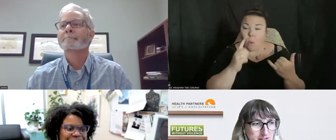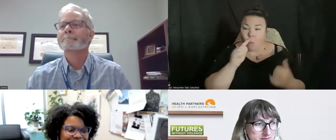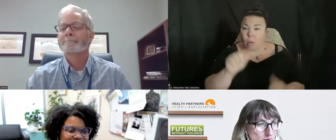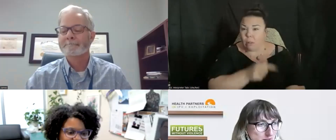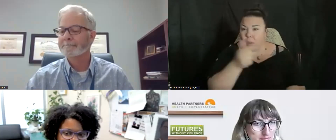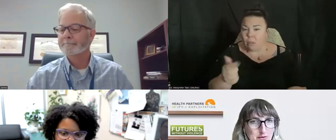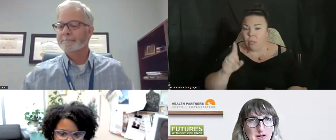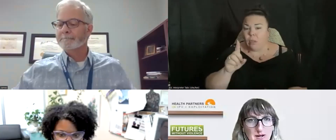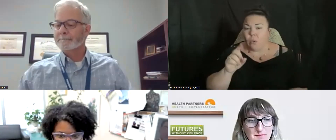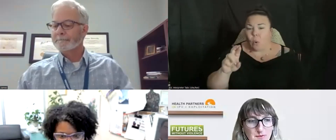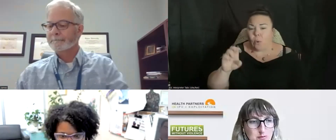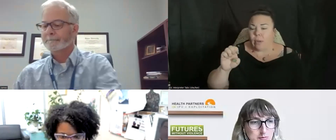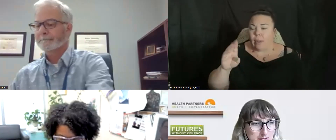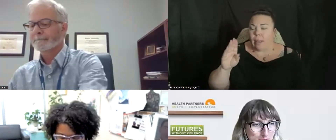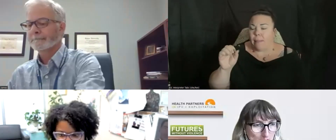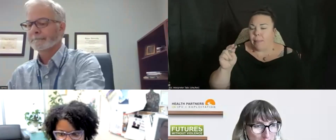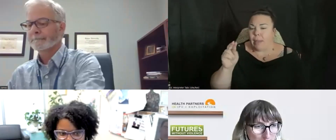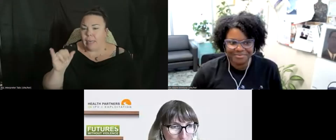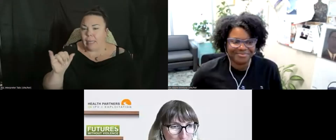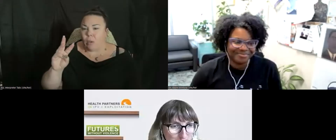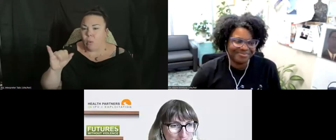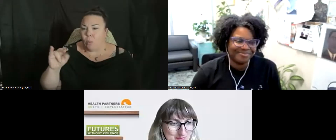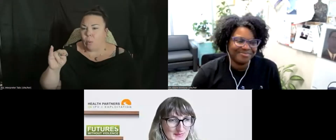who's going to tell us more about her mobile health work.